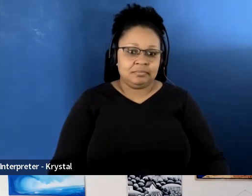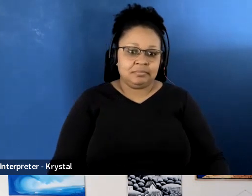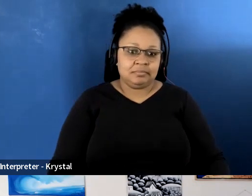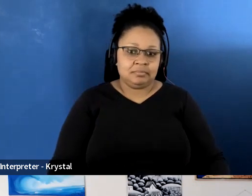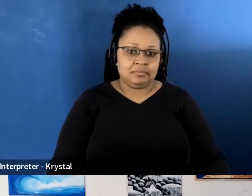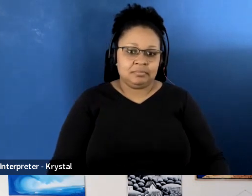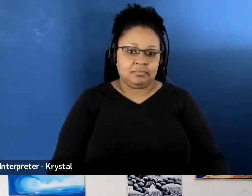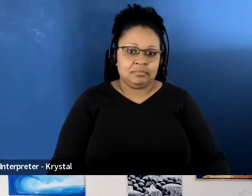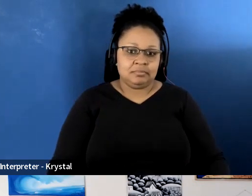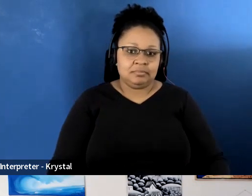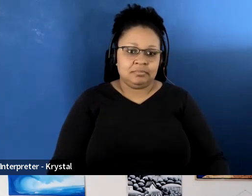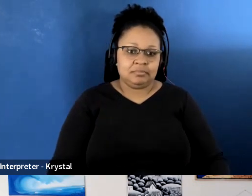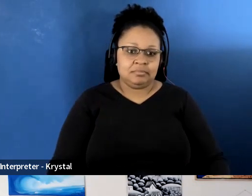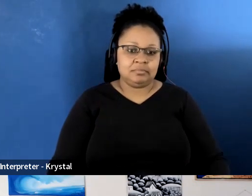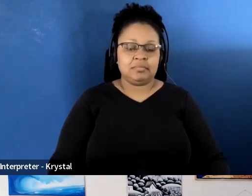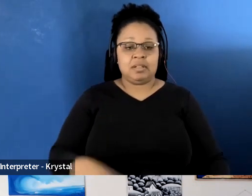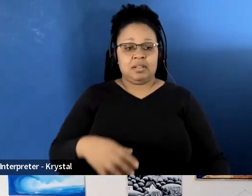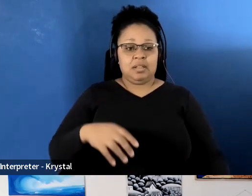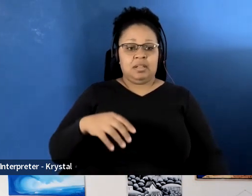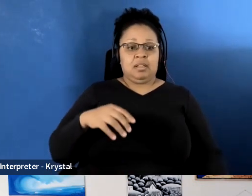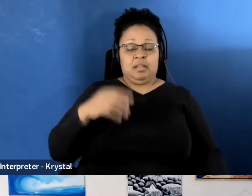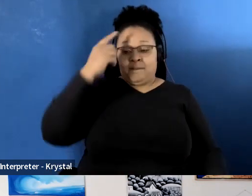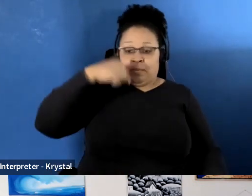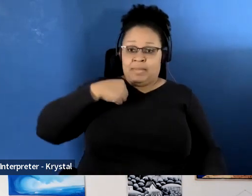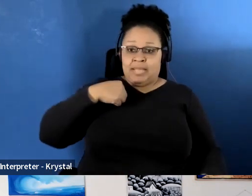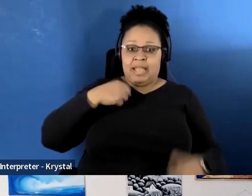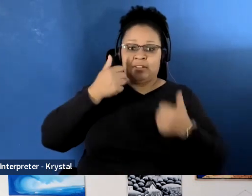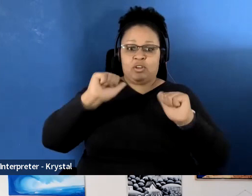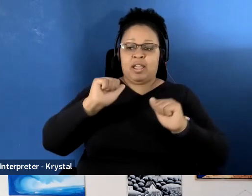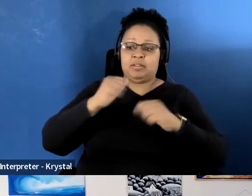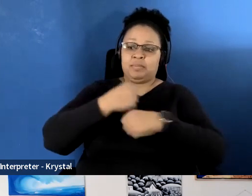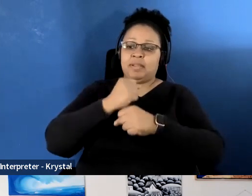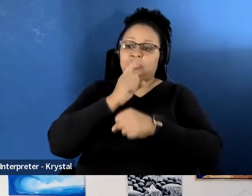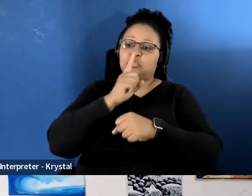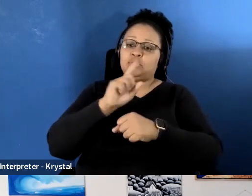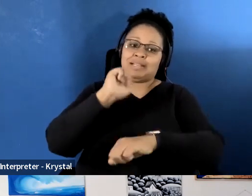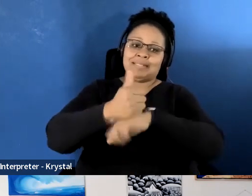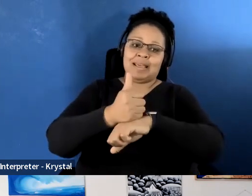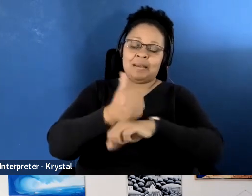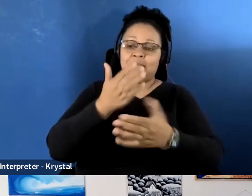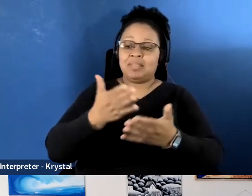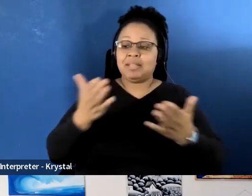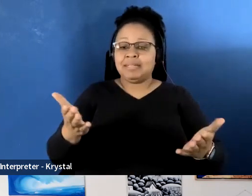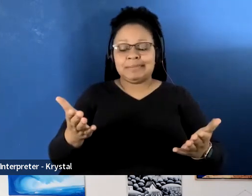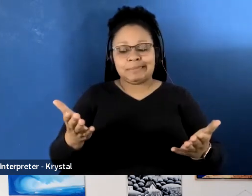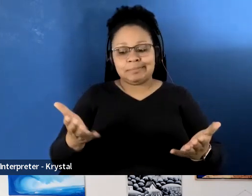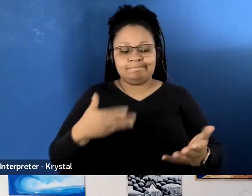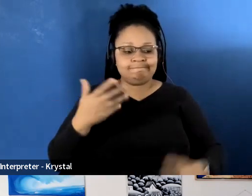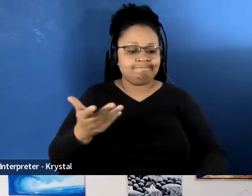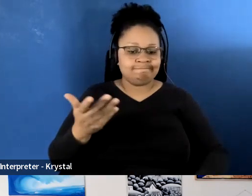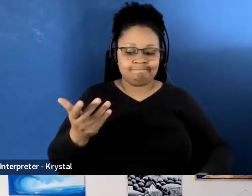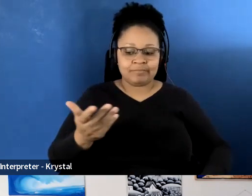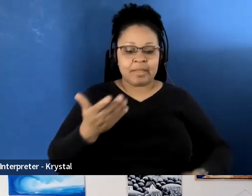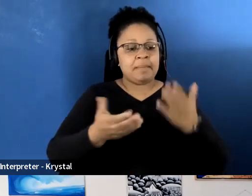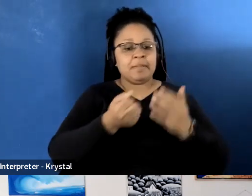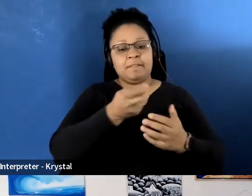The stress for what? I think for me, I try to make sure I set up stuff either a few weeks